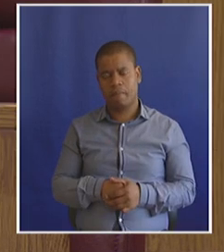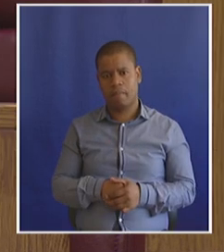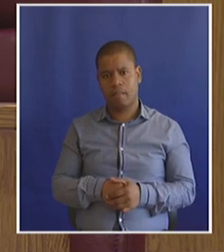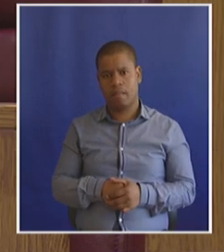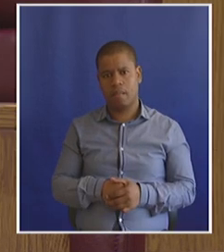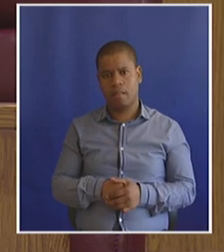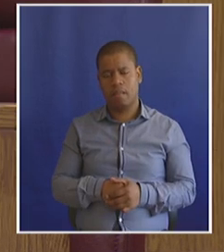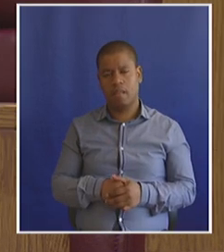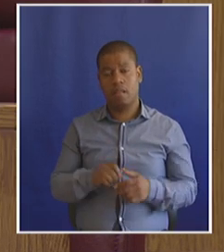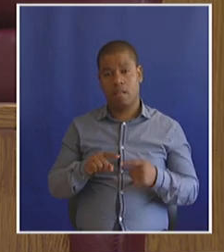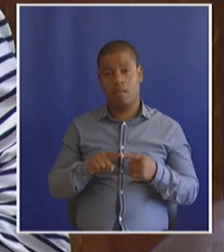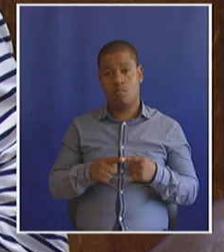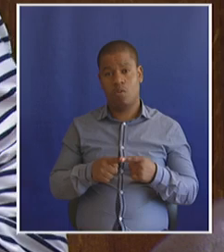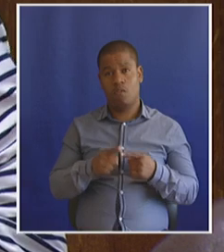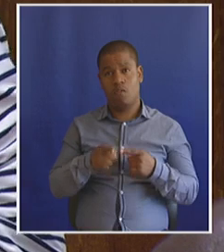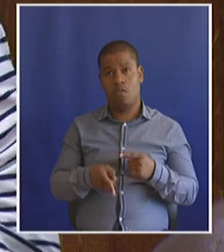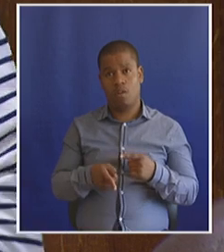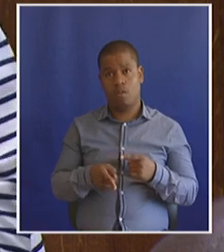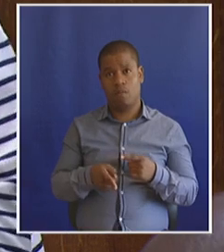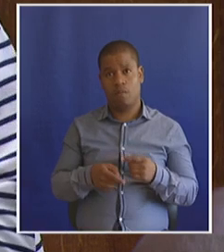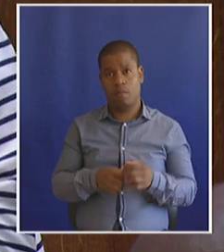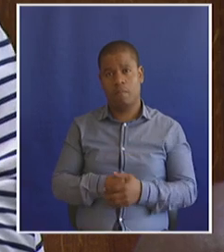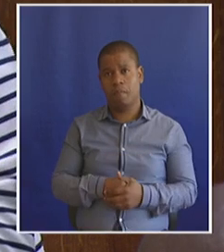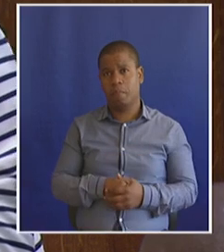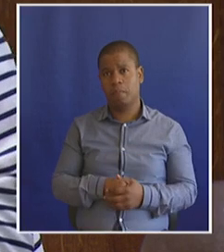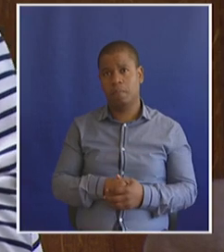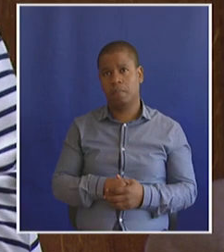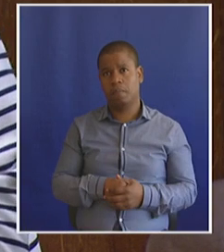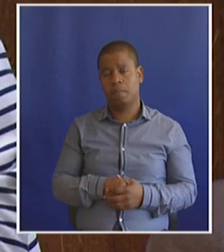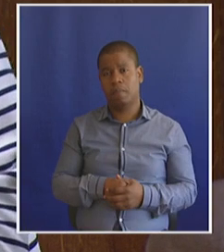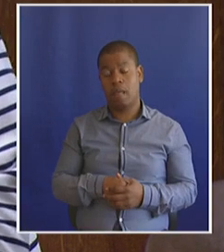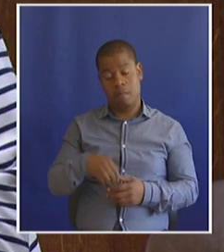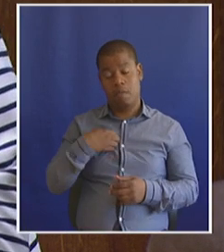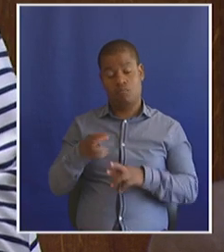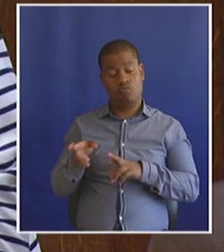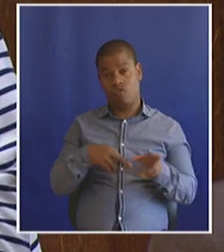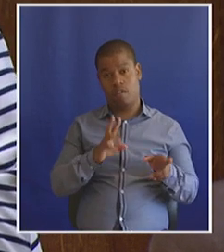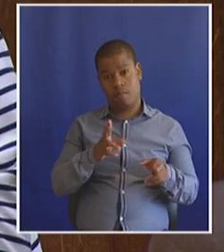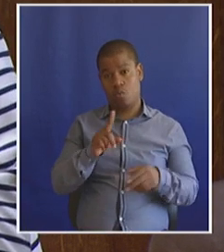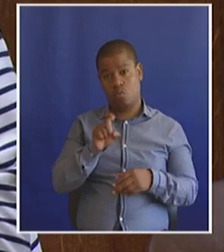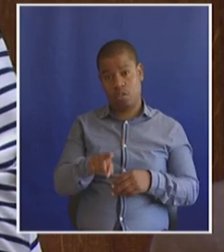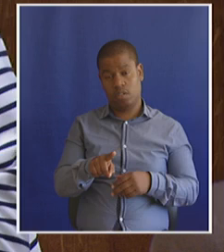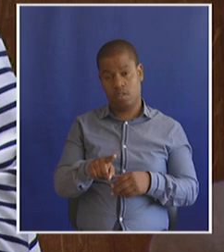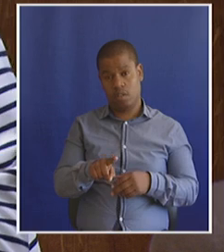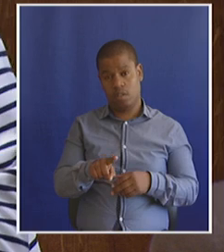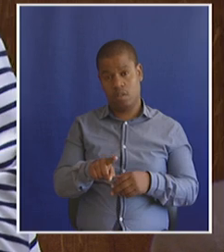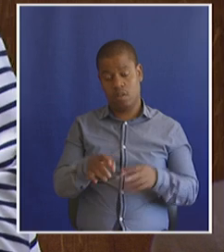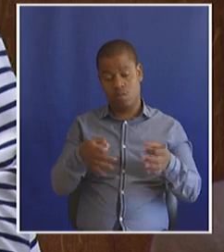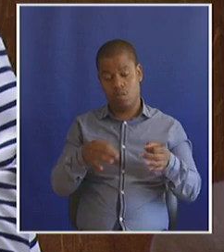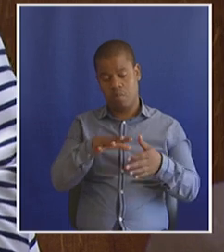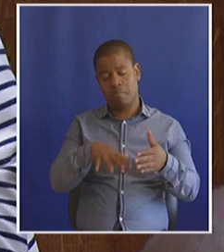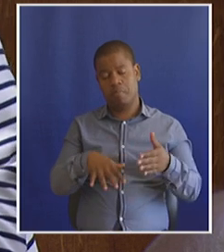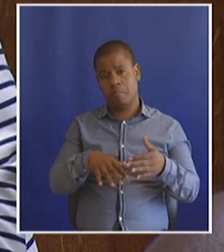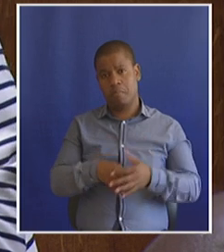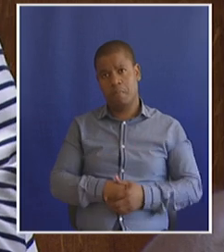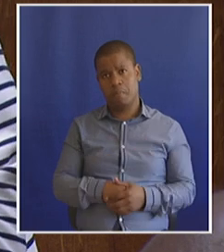On a point of order, can I refer to the question? The question on the order paper reads, whether with